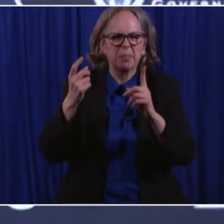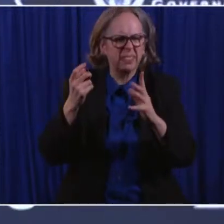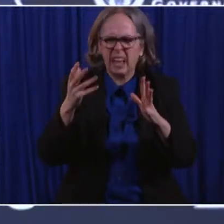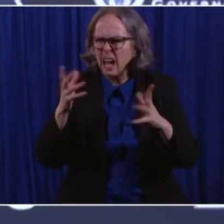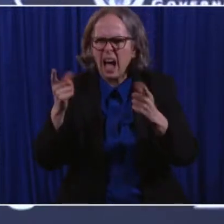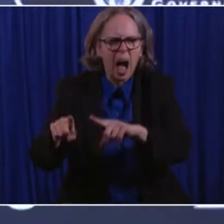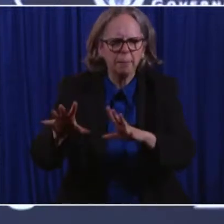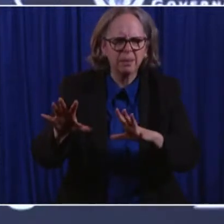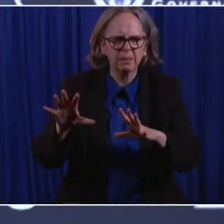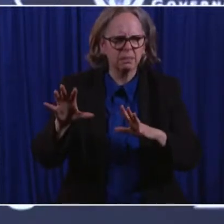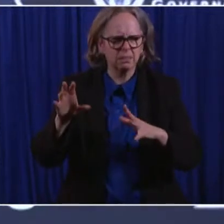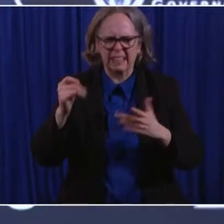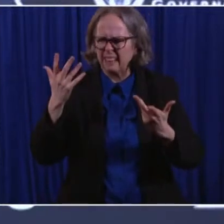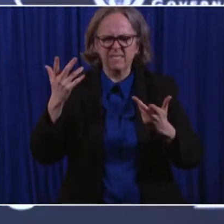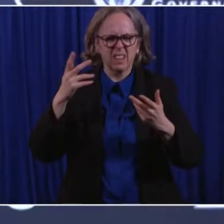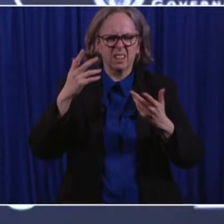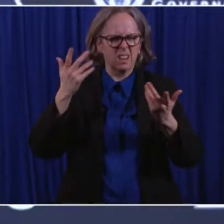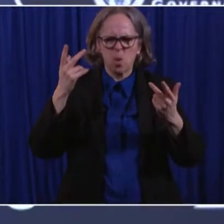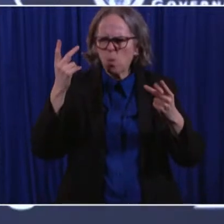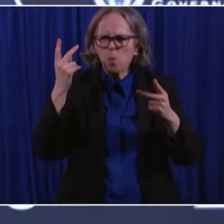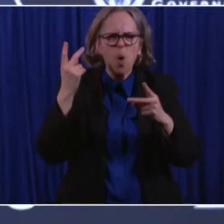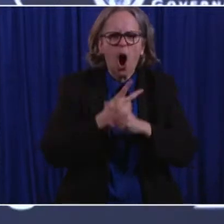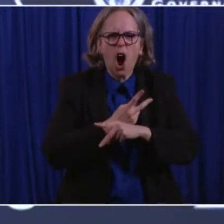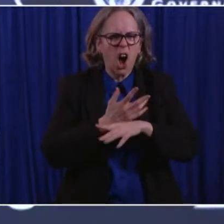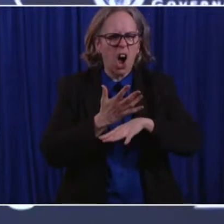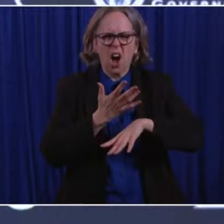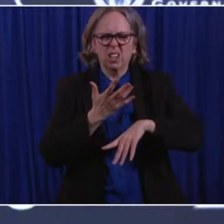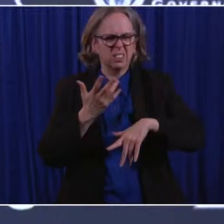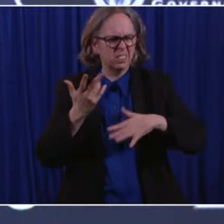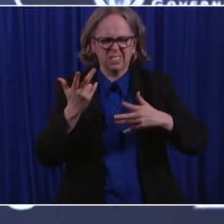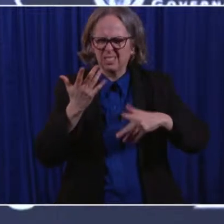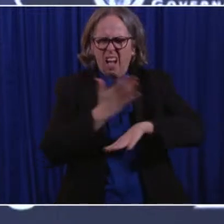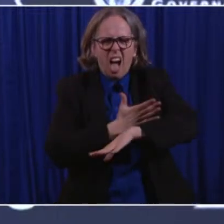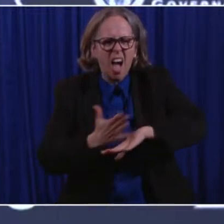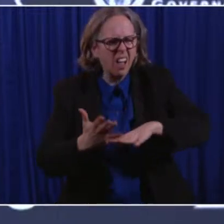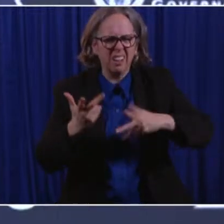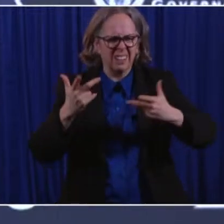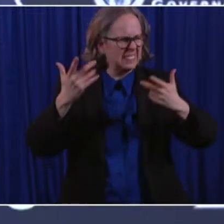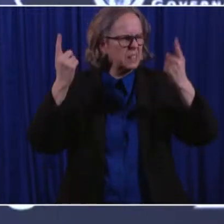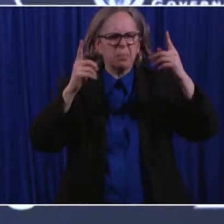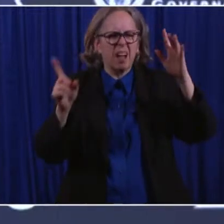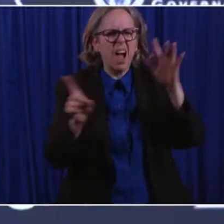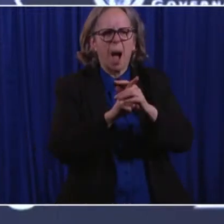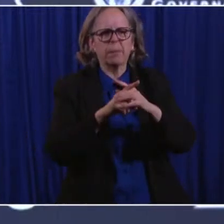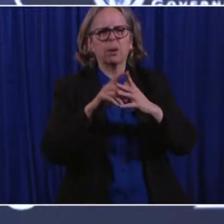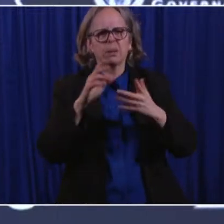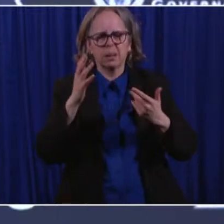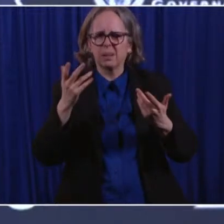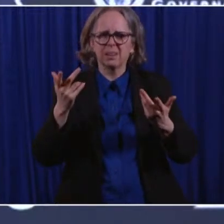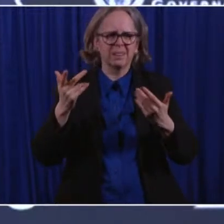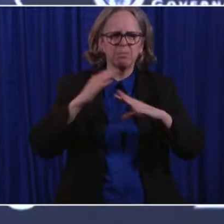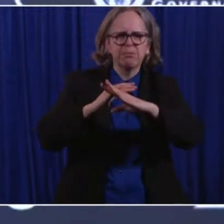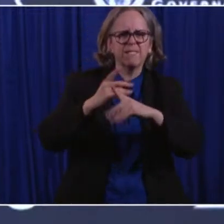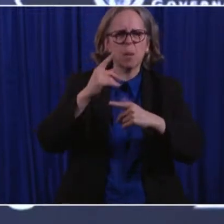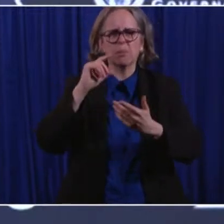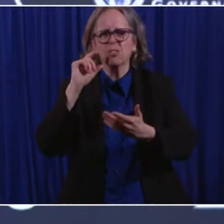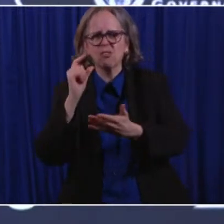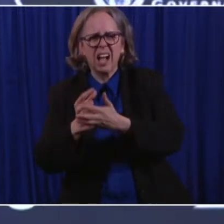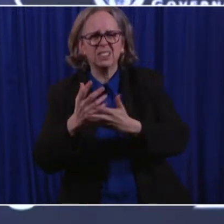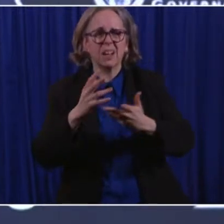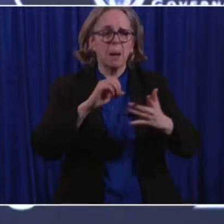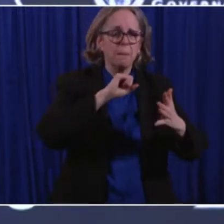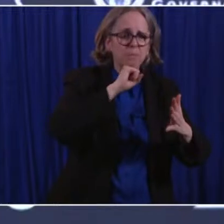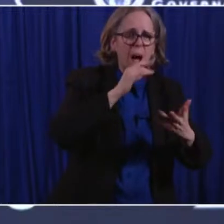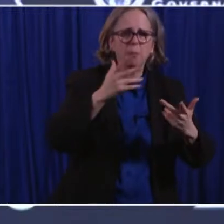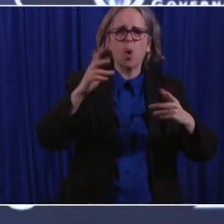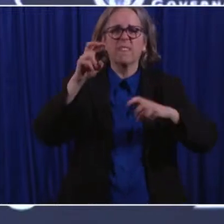be able to occur, graduation should be able to occur, county fairs should be able to occur. But we'll have more specific guidance. But I think when